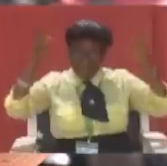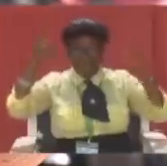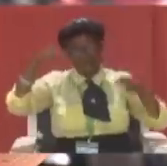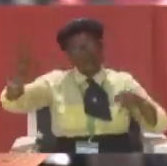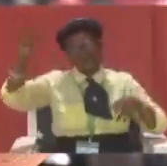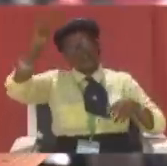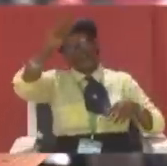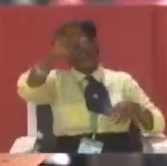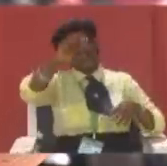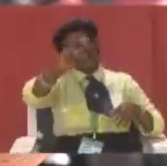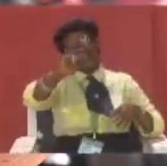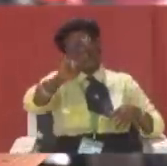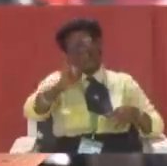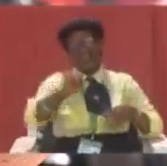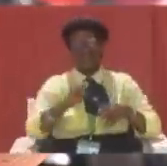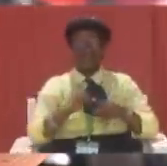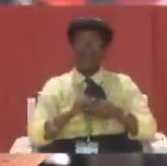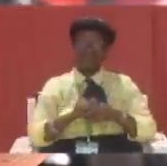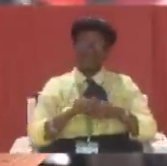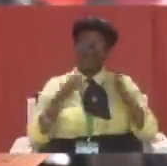them.